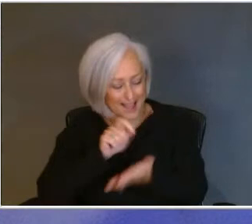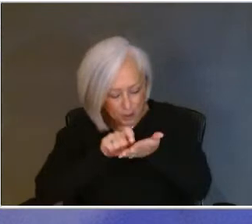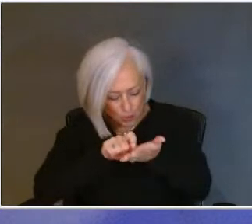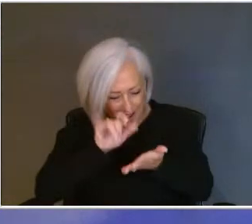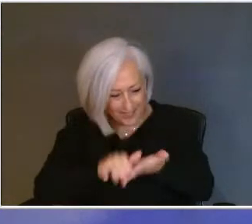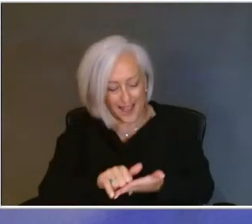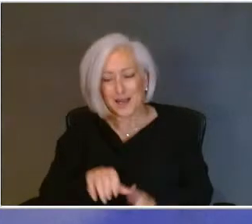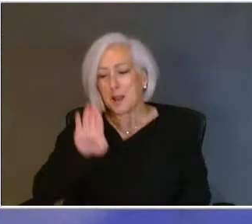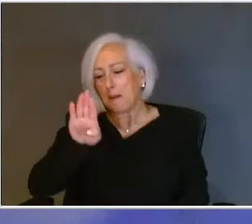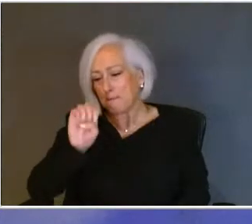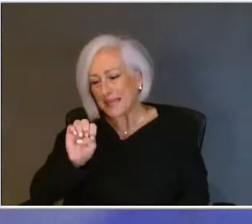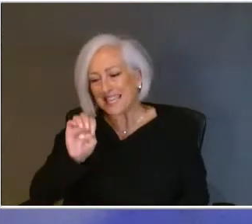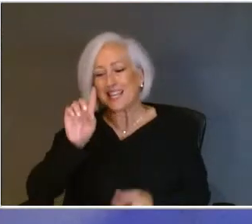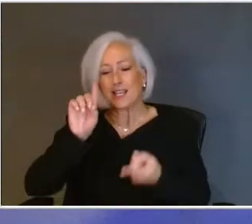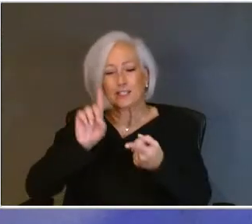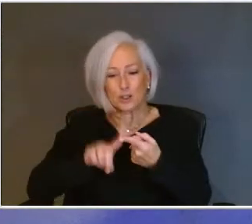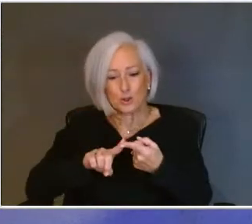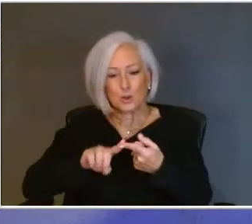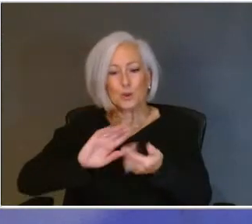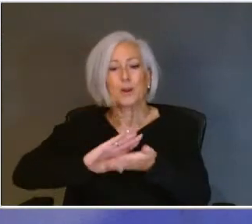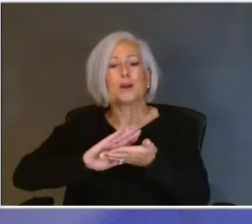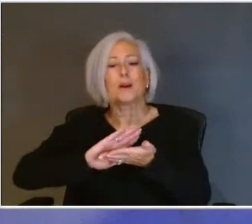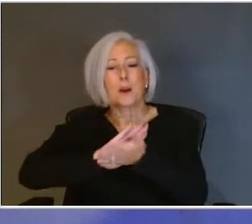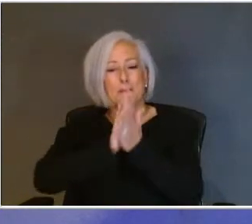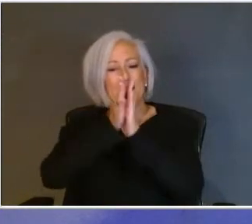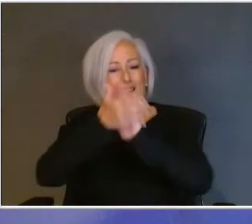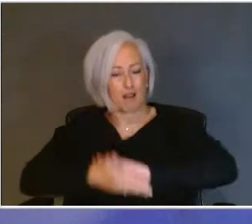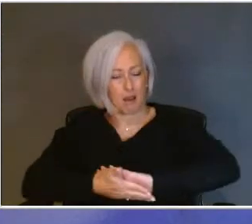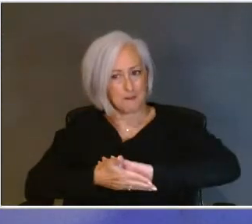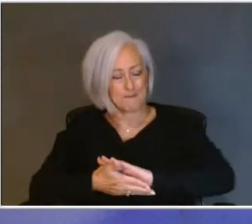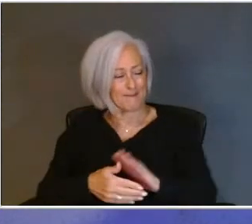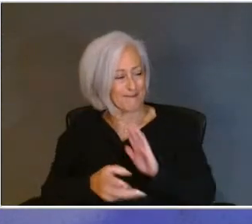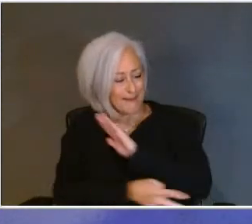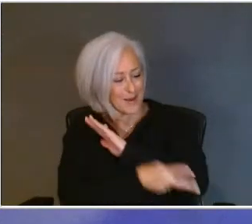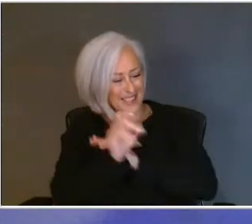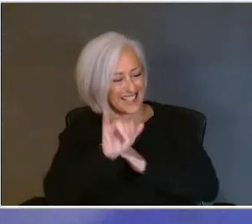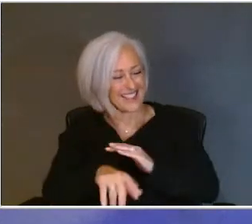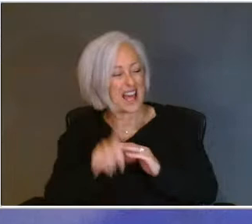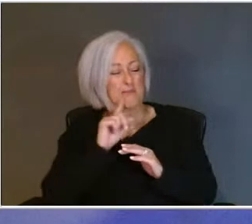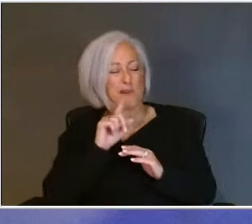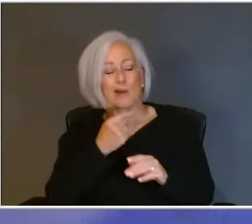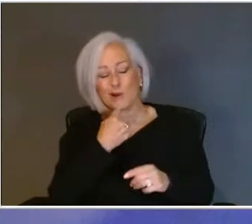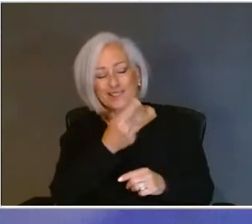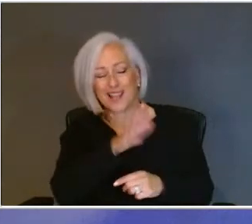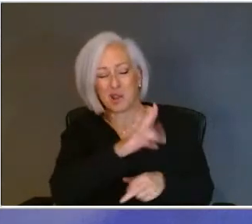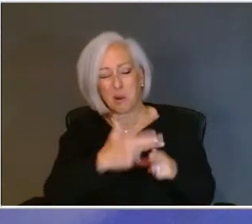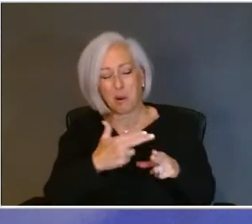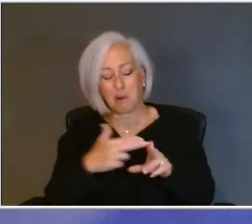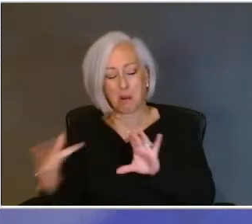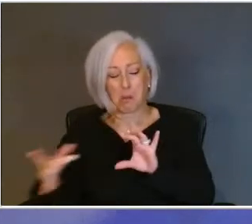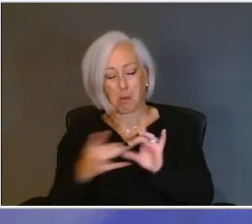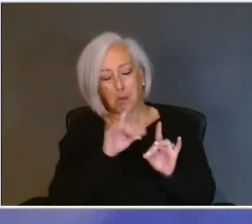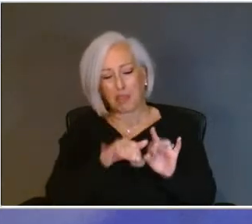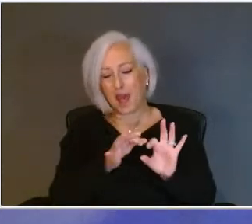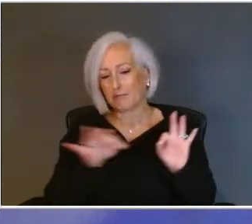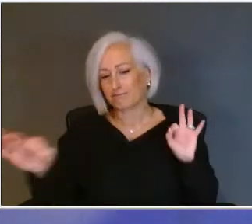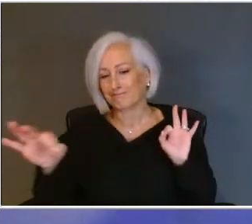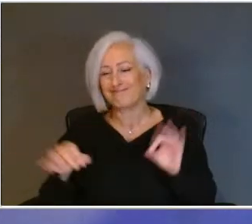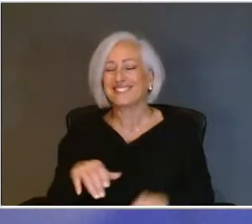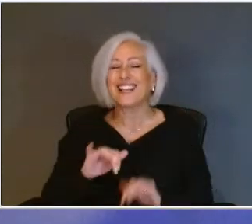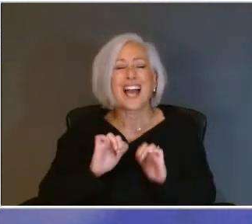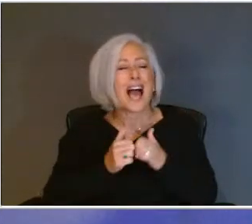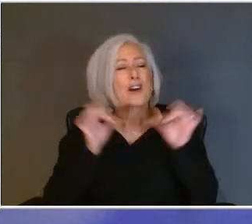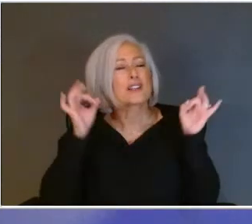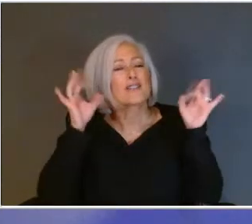become it. So sometimes I like to steal those, but I promise to credit you fully on that all one. right. So, but how does volleyball make you